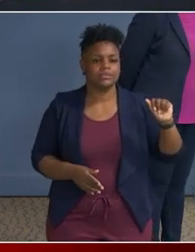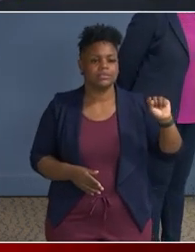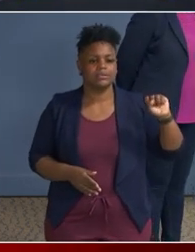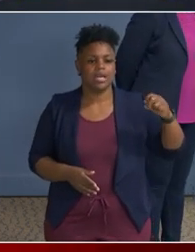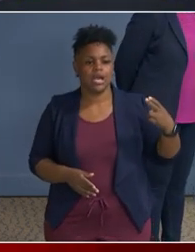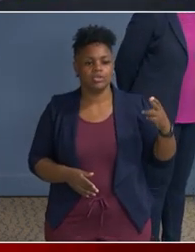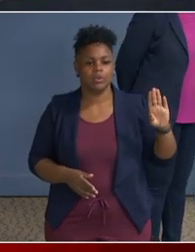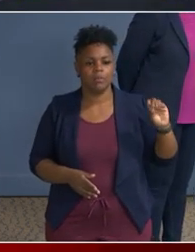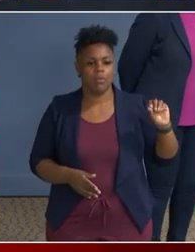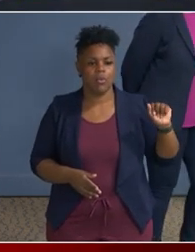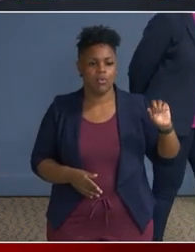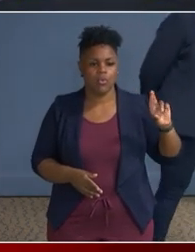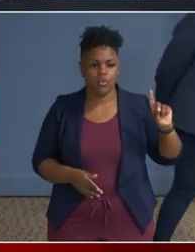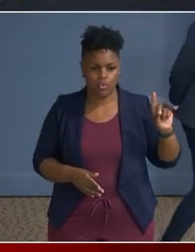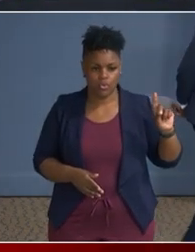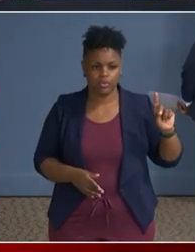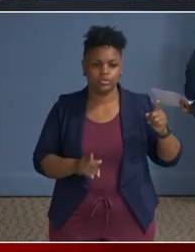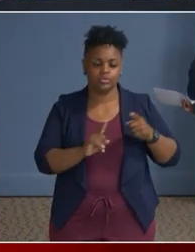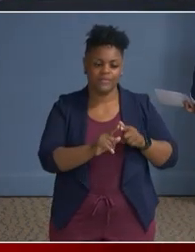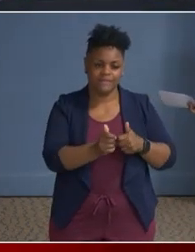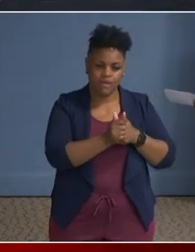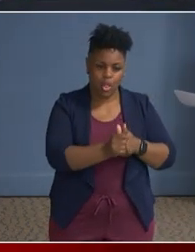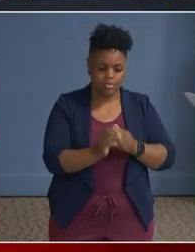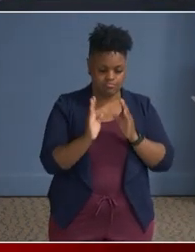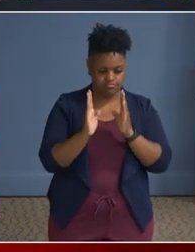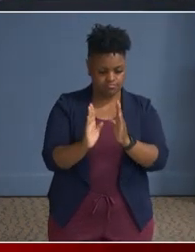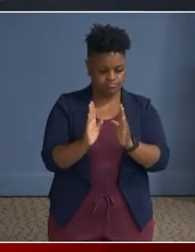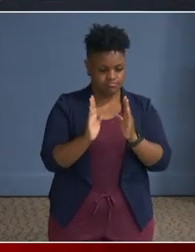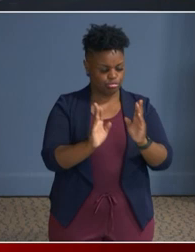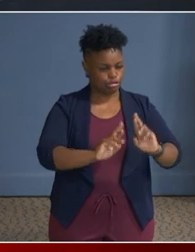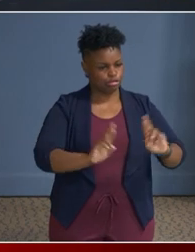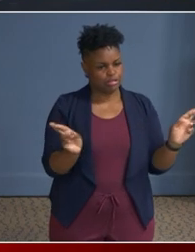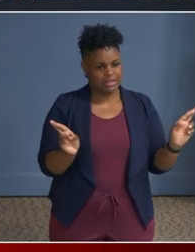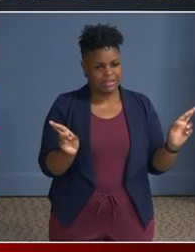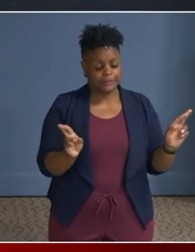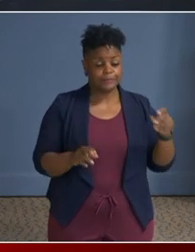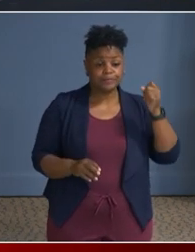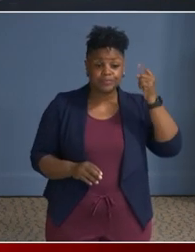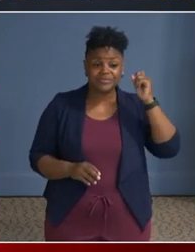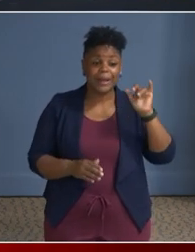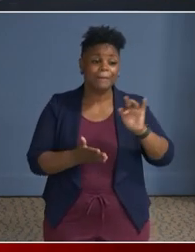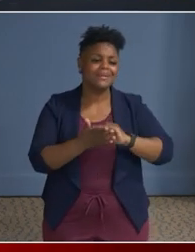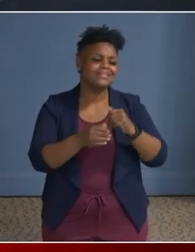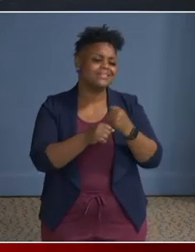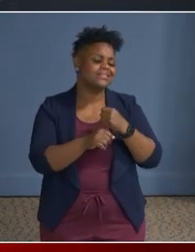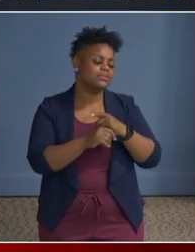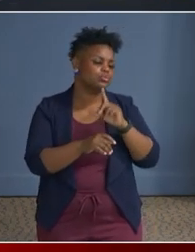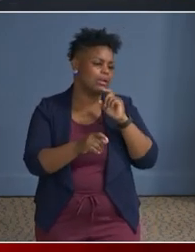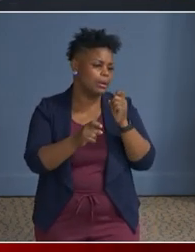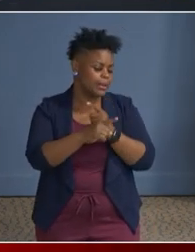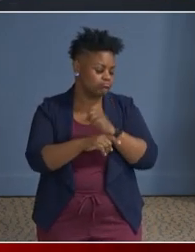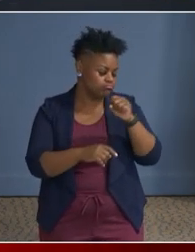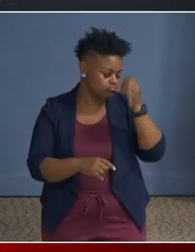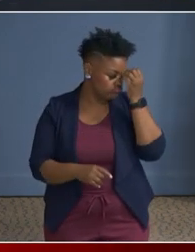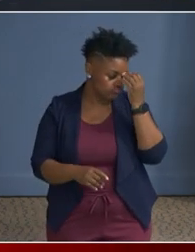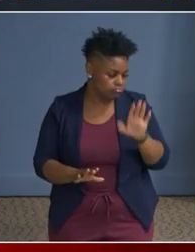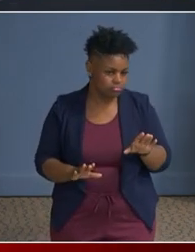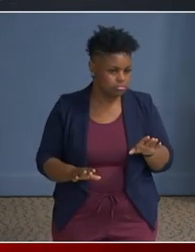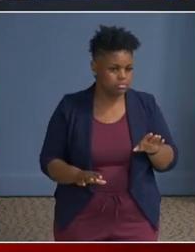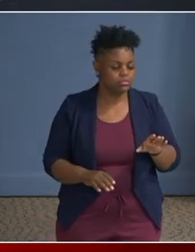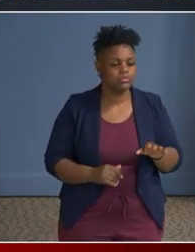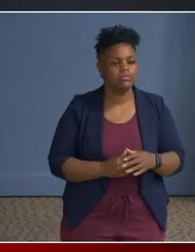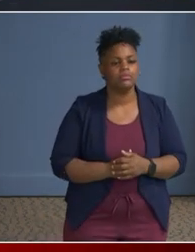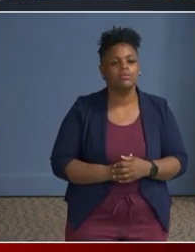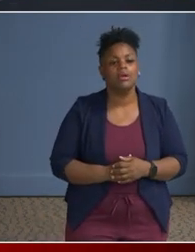along. And again, these things are complicated statistical and epi perspectives. Our take-home message